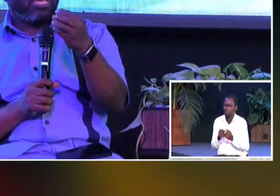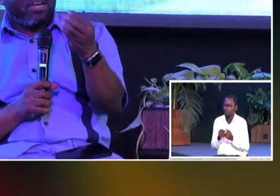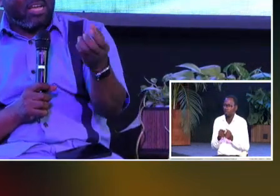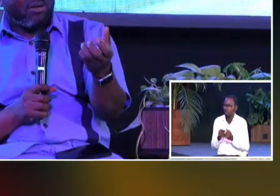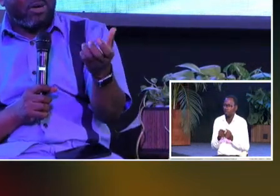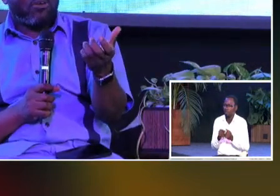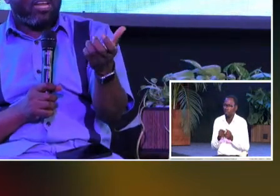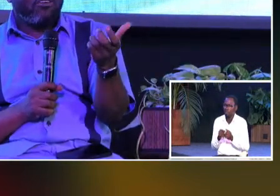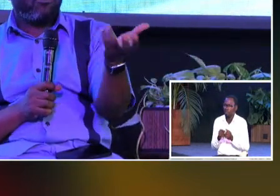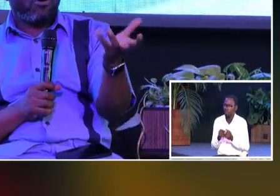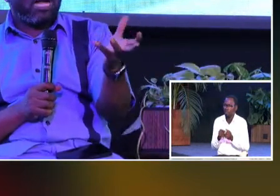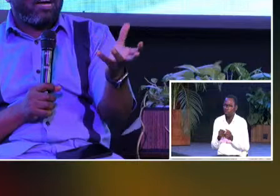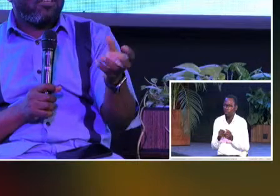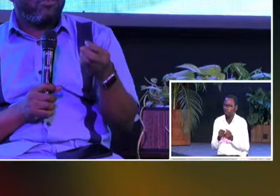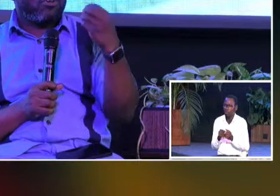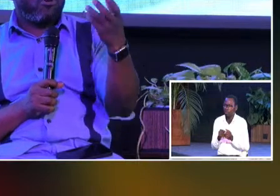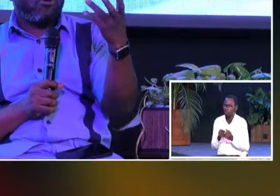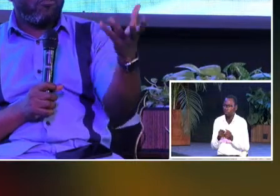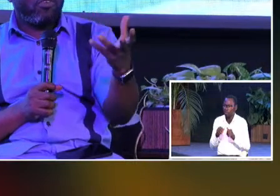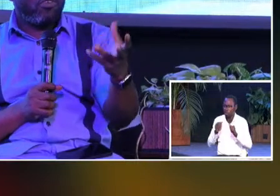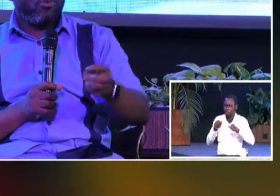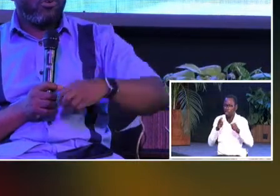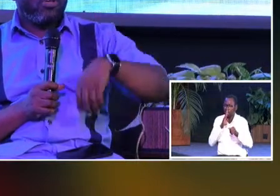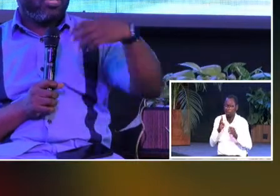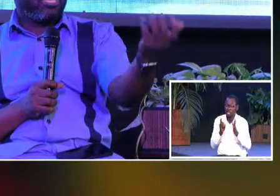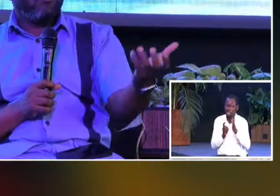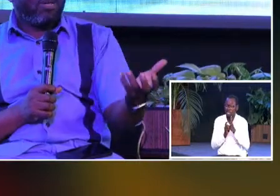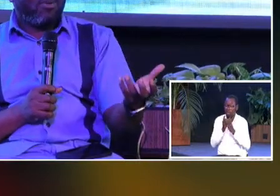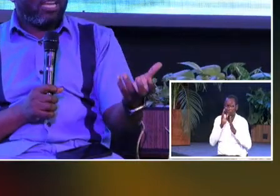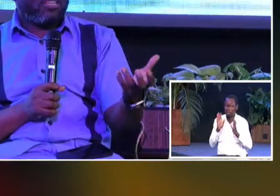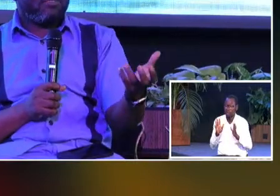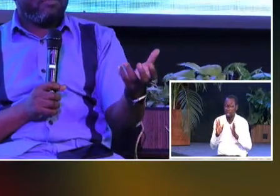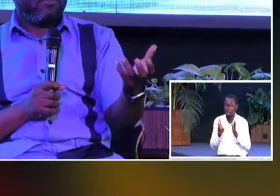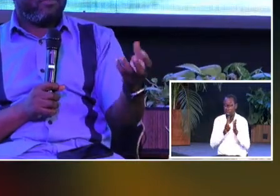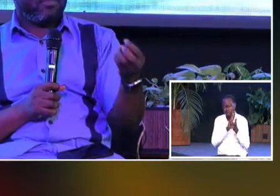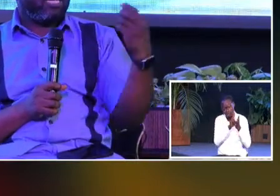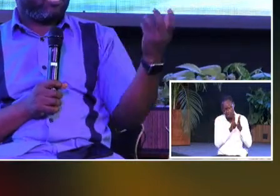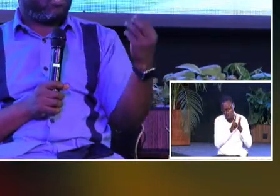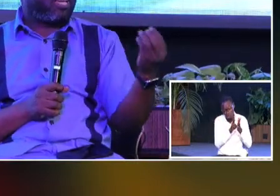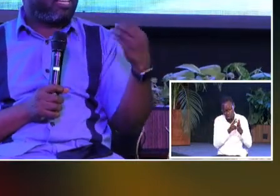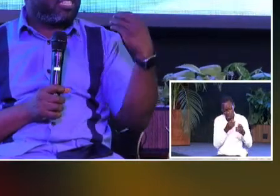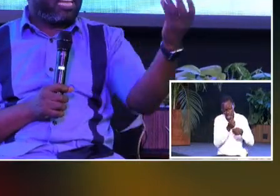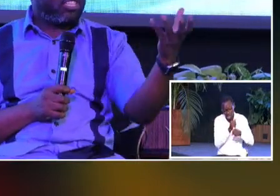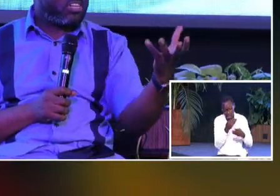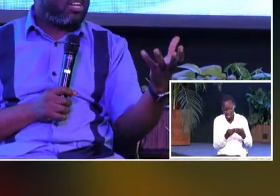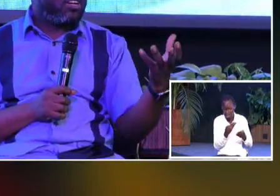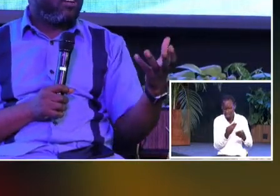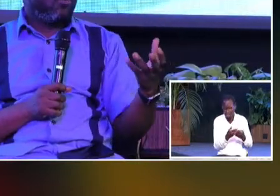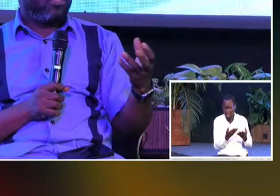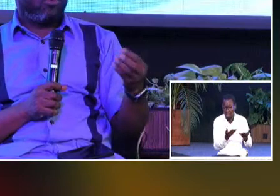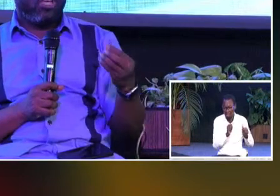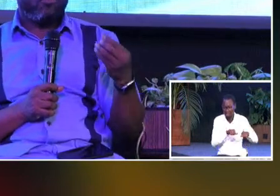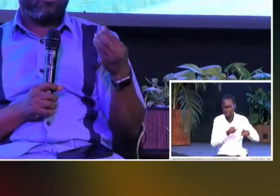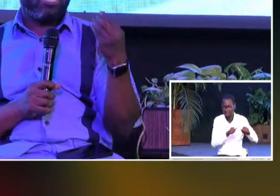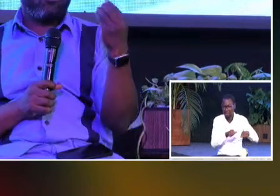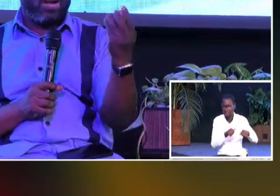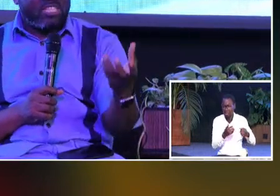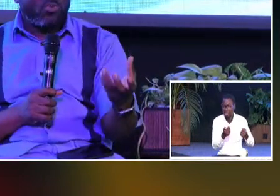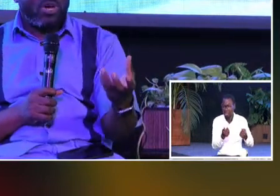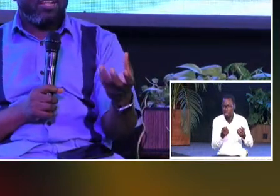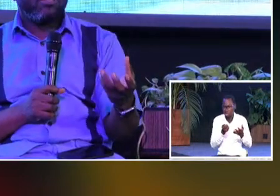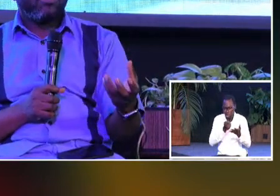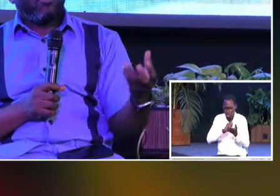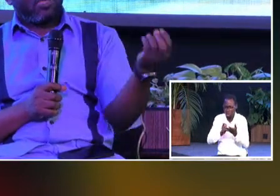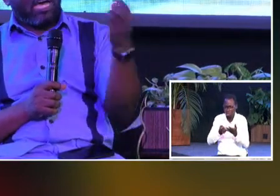can be a vlogger. You talk on video and make money. That is talking. It's natural with you. If you can